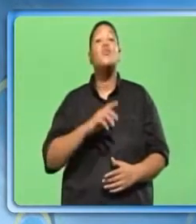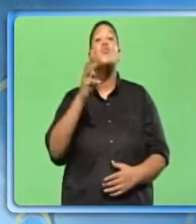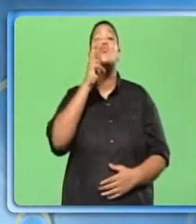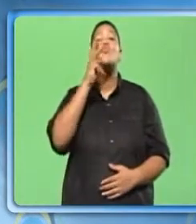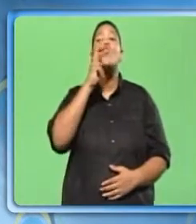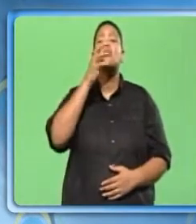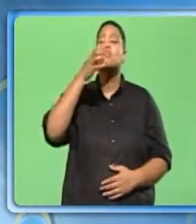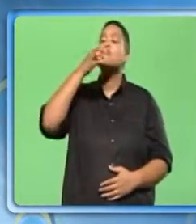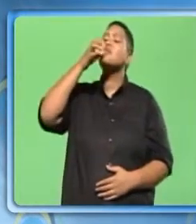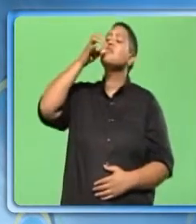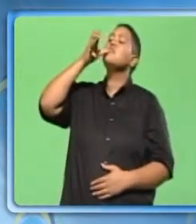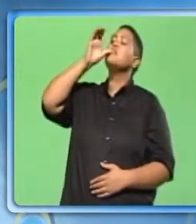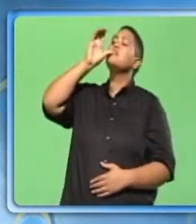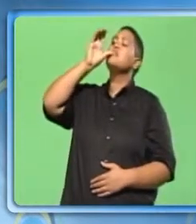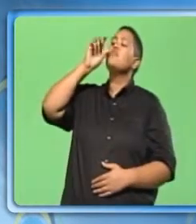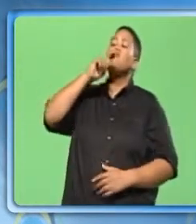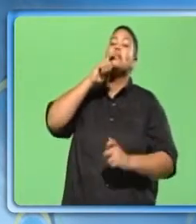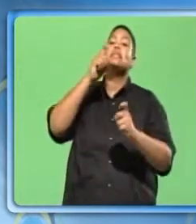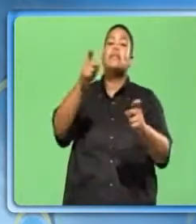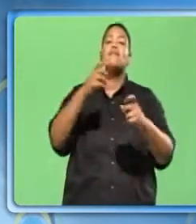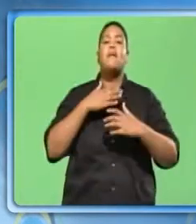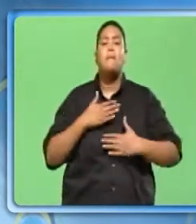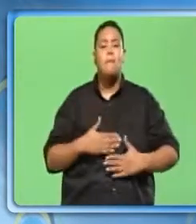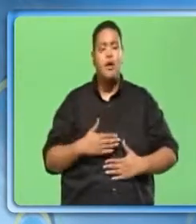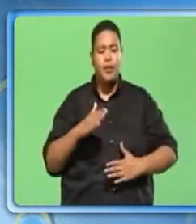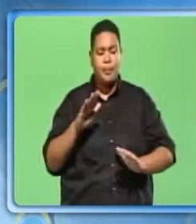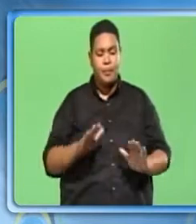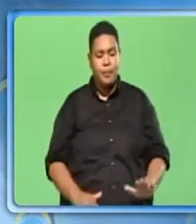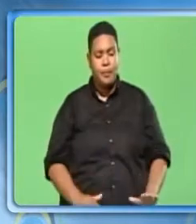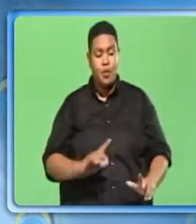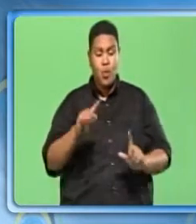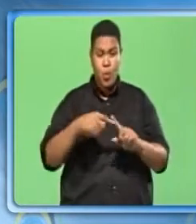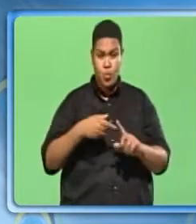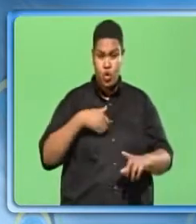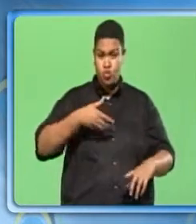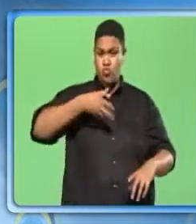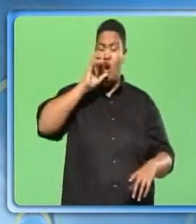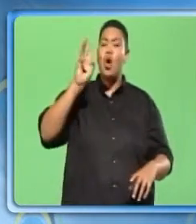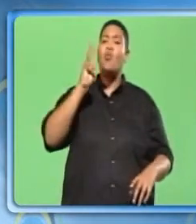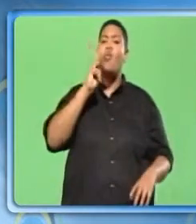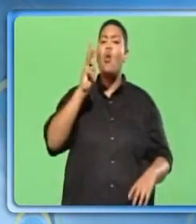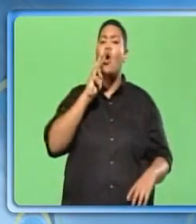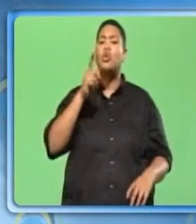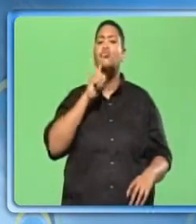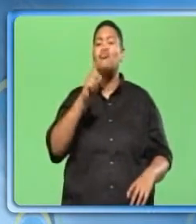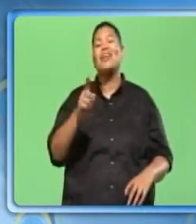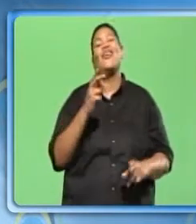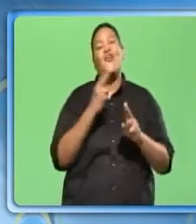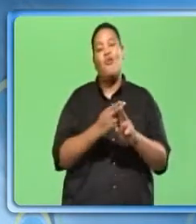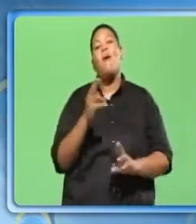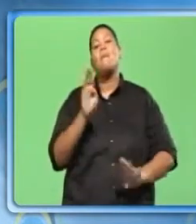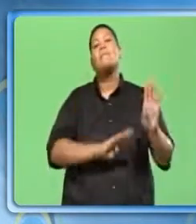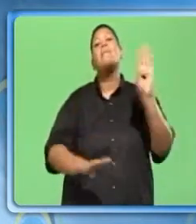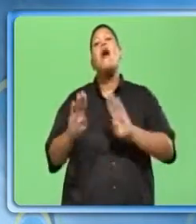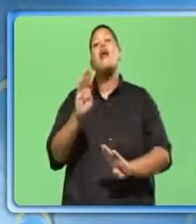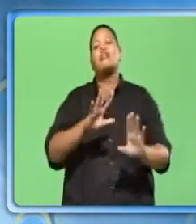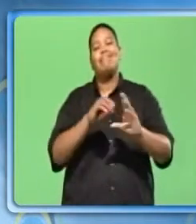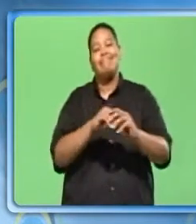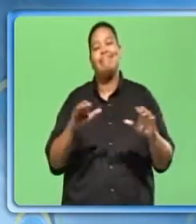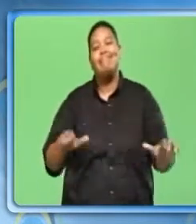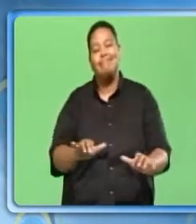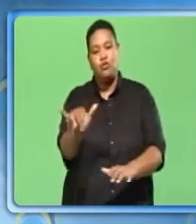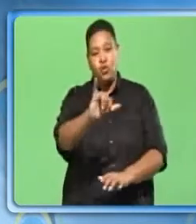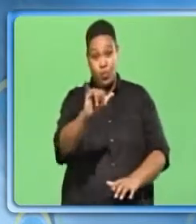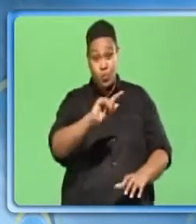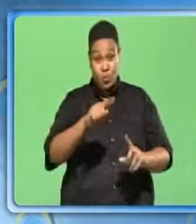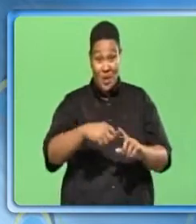Water works to restore a steady state in our bodies, so when we drink water, it is biology in action.